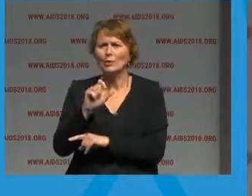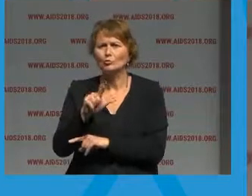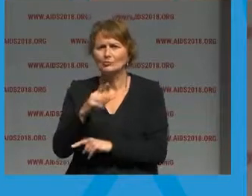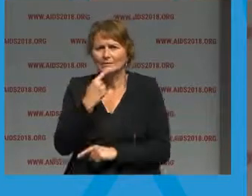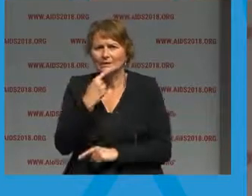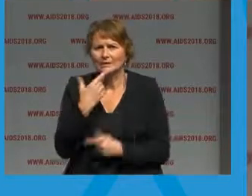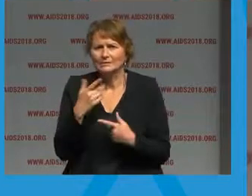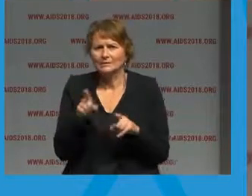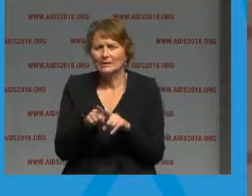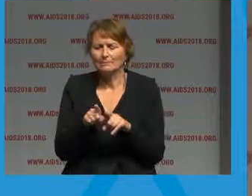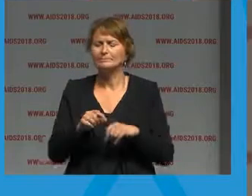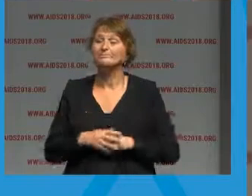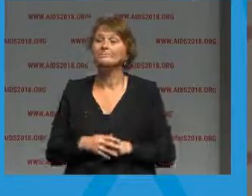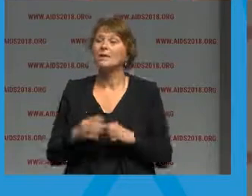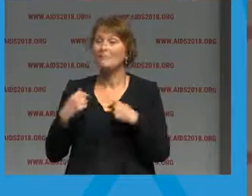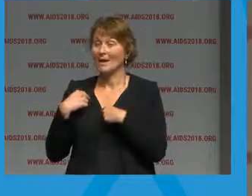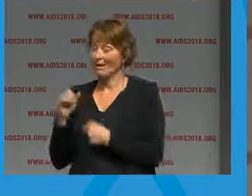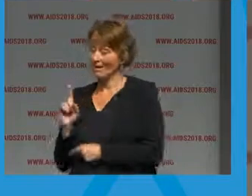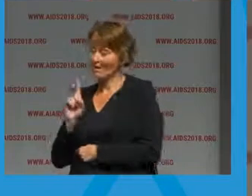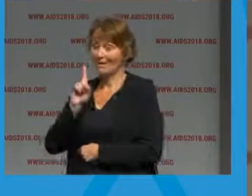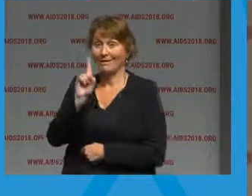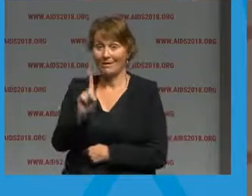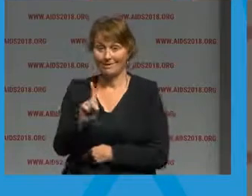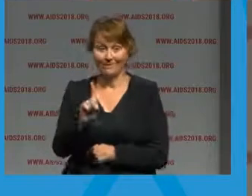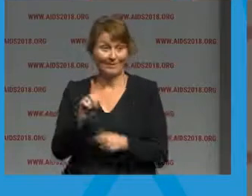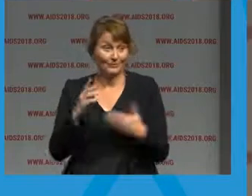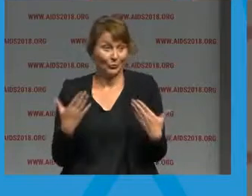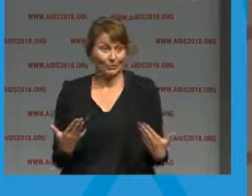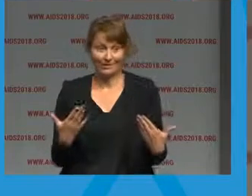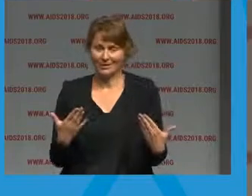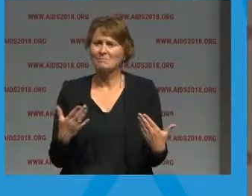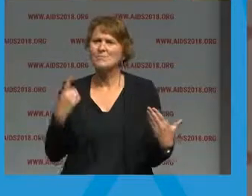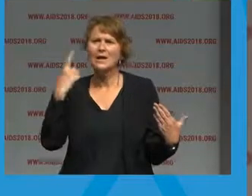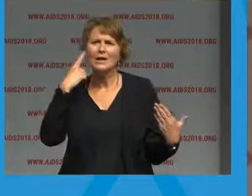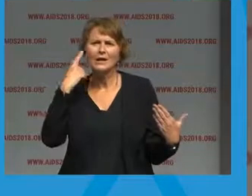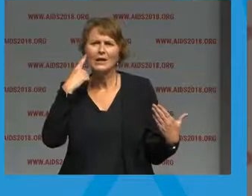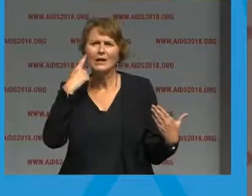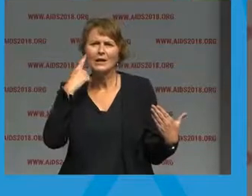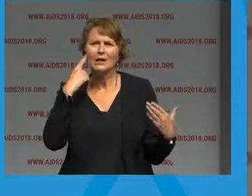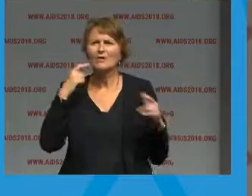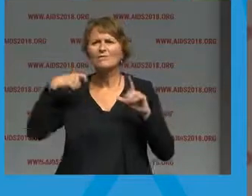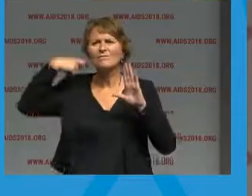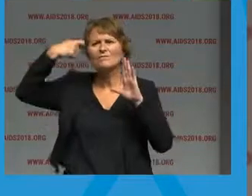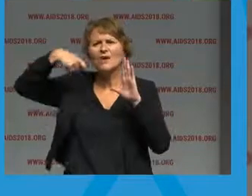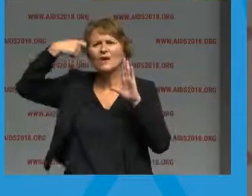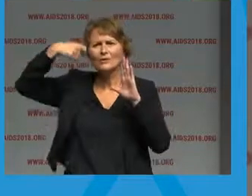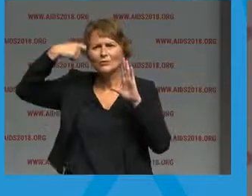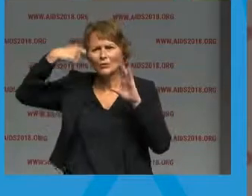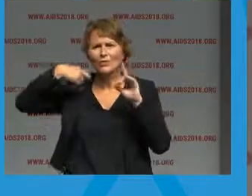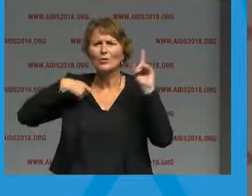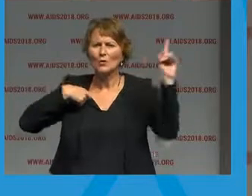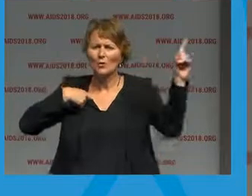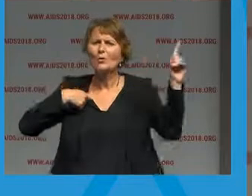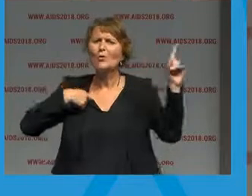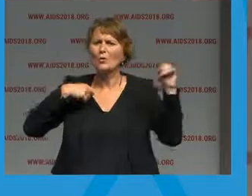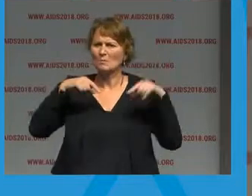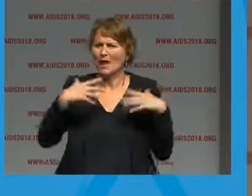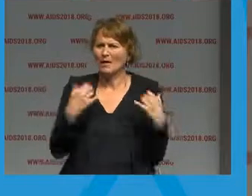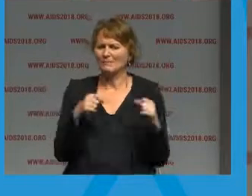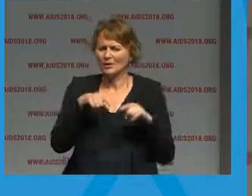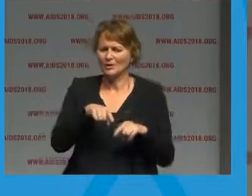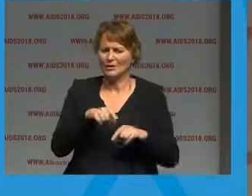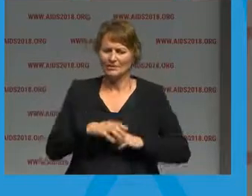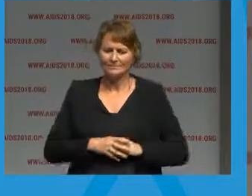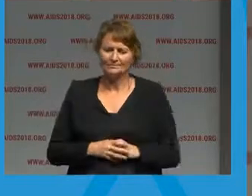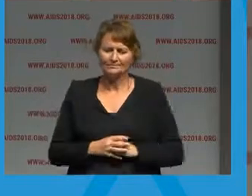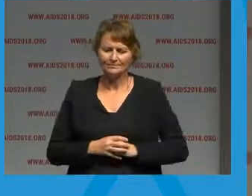However, when I got here today, and I heard there was a clip from the movie Bending the Arc being shown, I said, well, which one